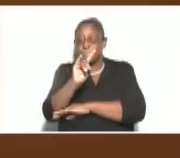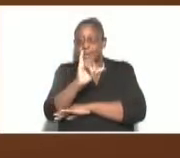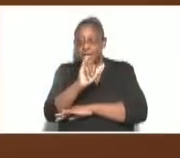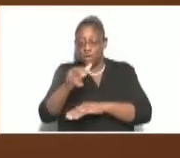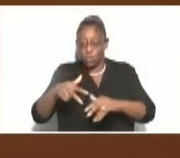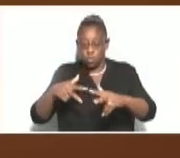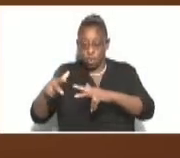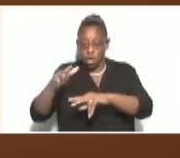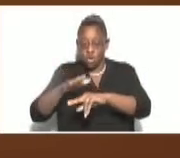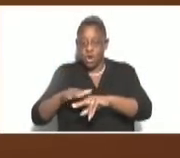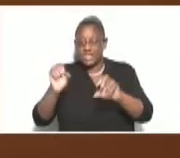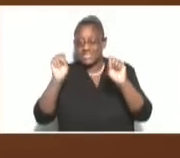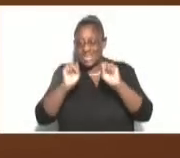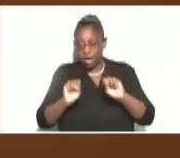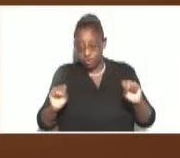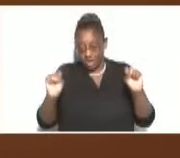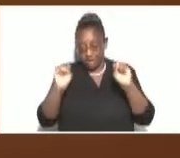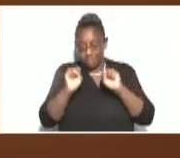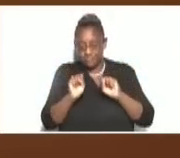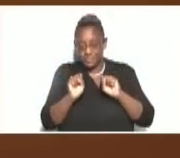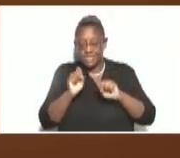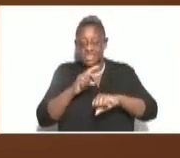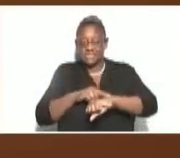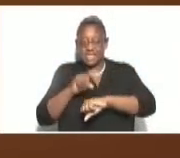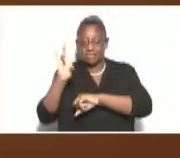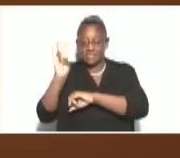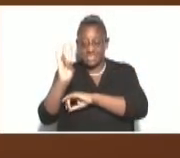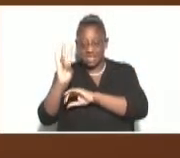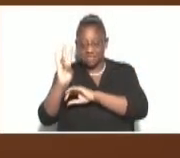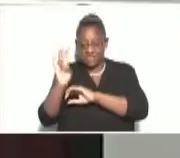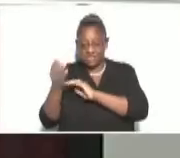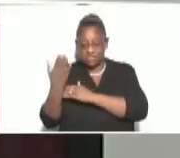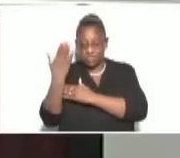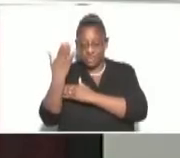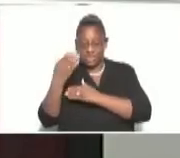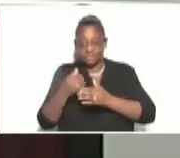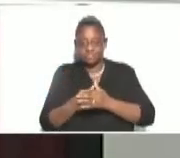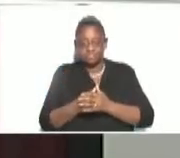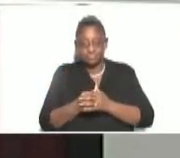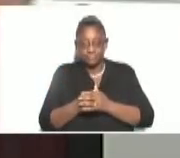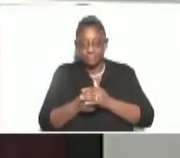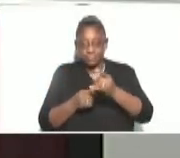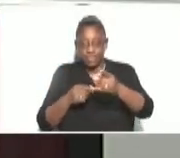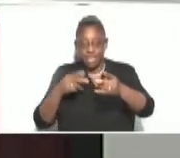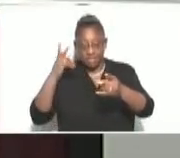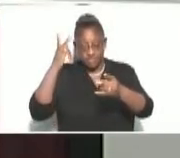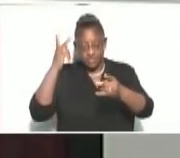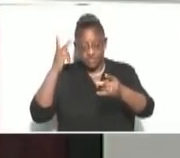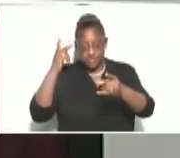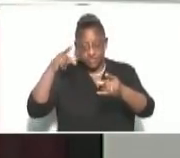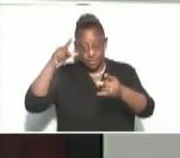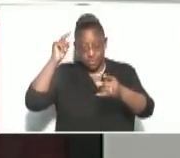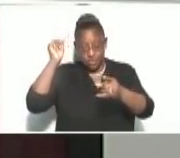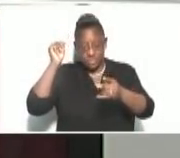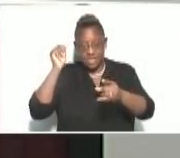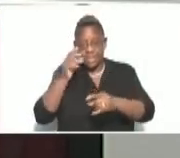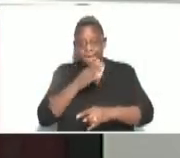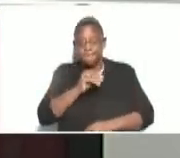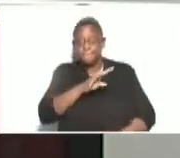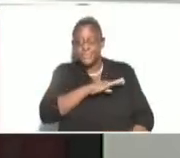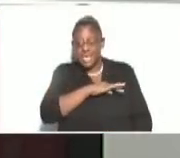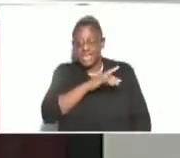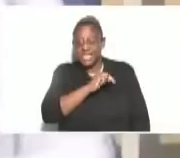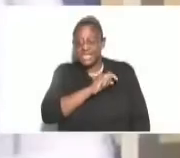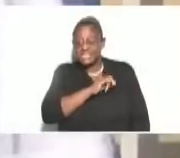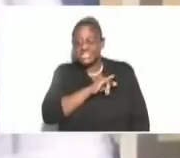this coming Saturday on Goodman's Bay at 7 a.m. Bahamas Down Syndrome Association President and parent Betty Taylor